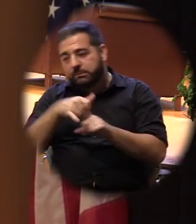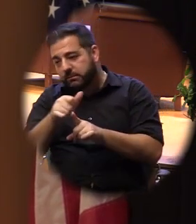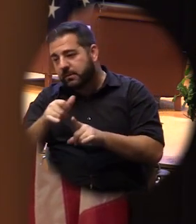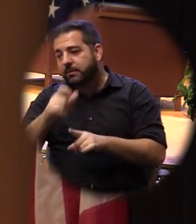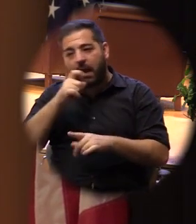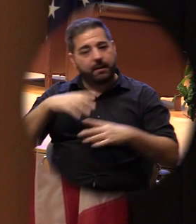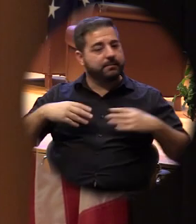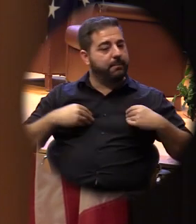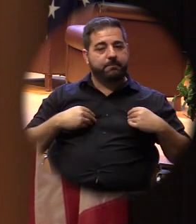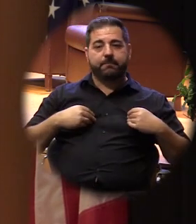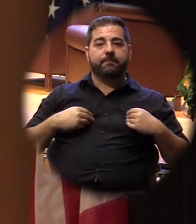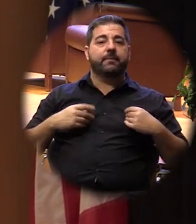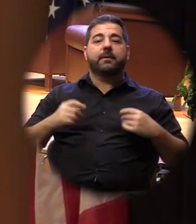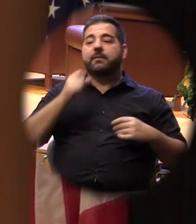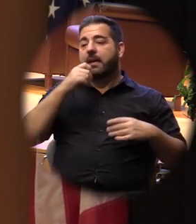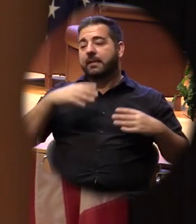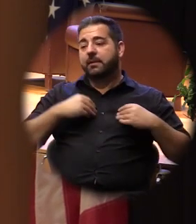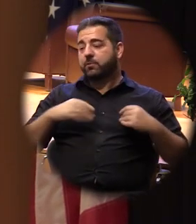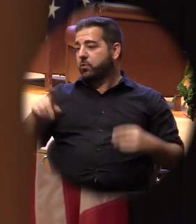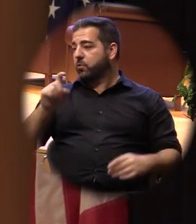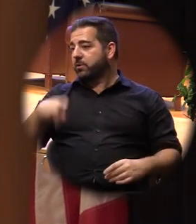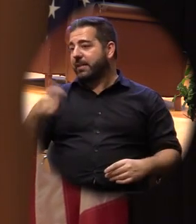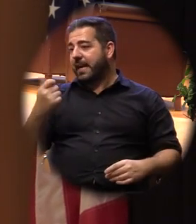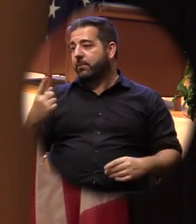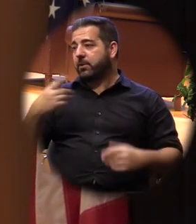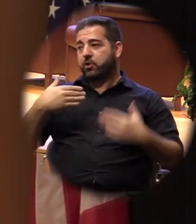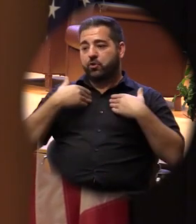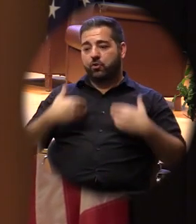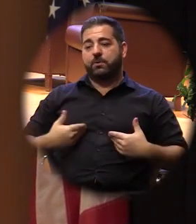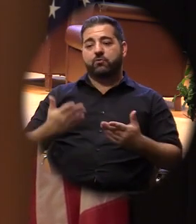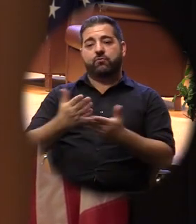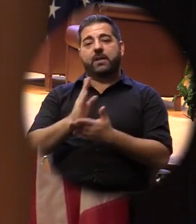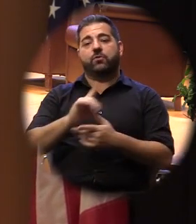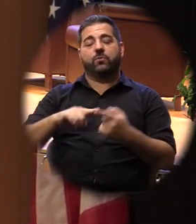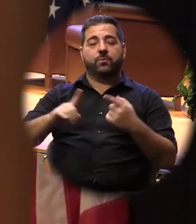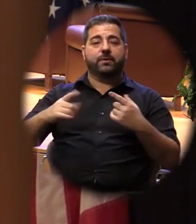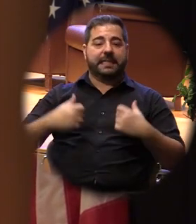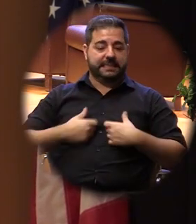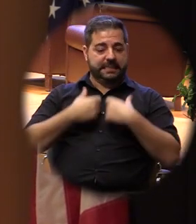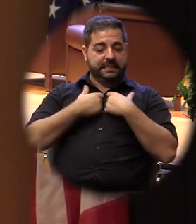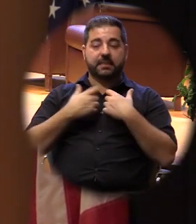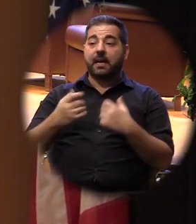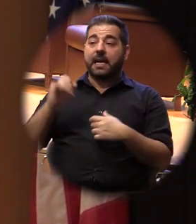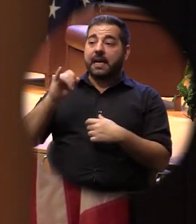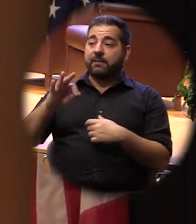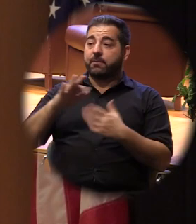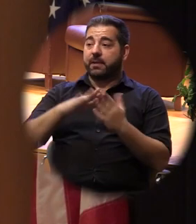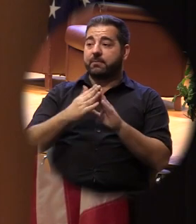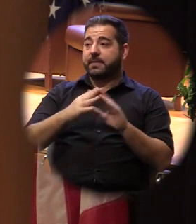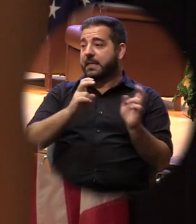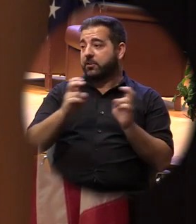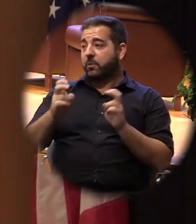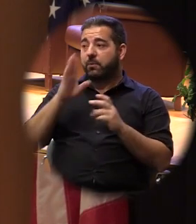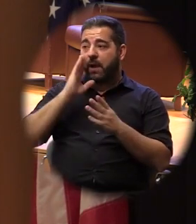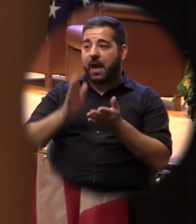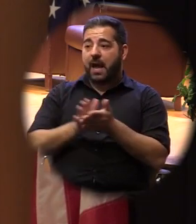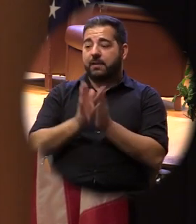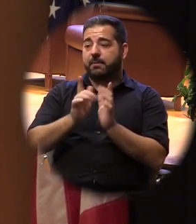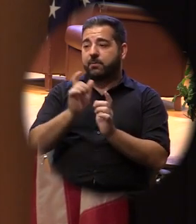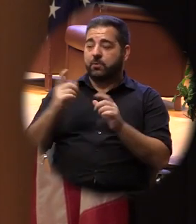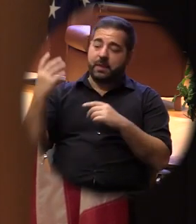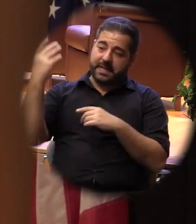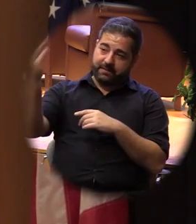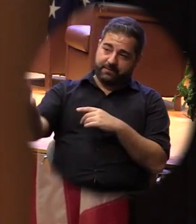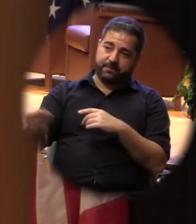It's absolutely unacceptable to question anyone's humanity or right to exist, and if this becomes an issue, we will ask participants to